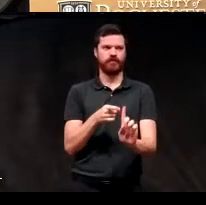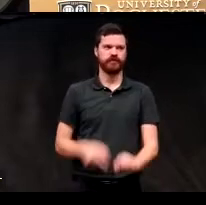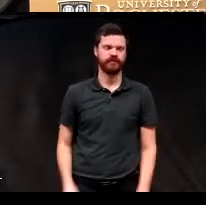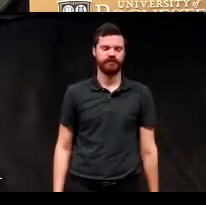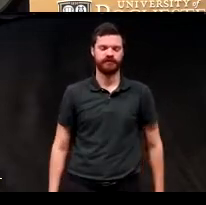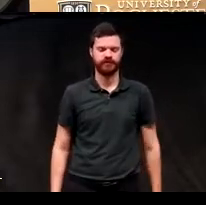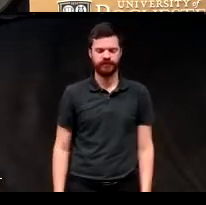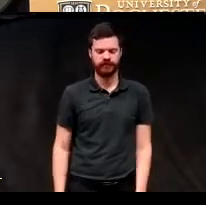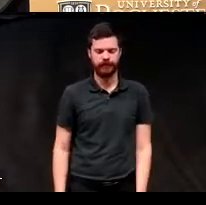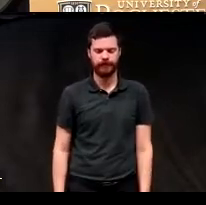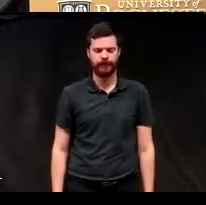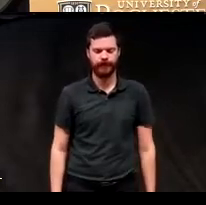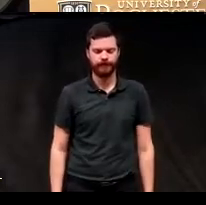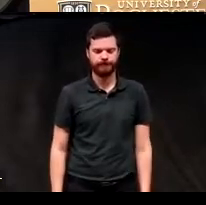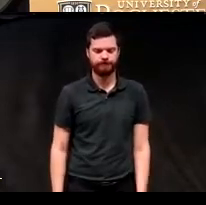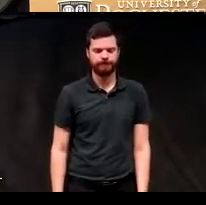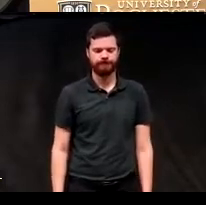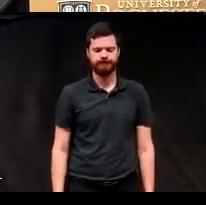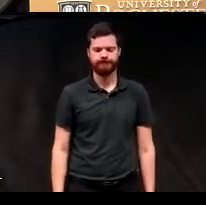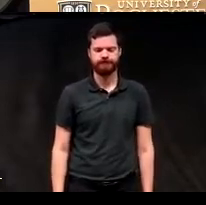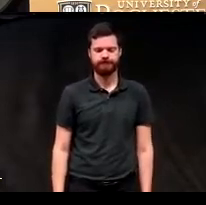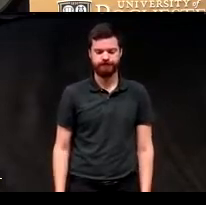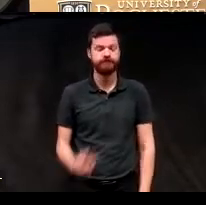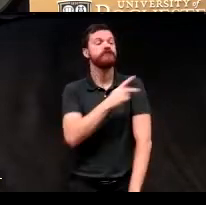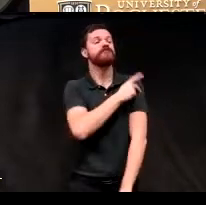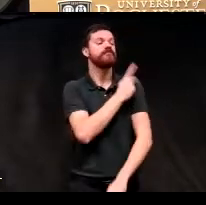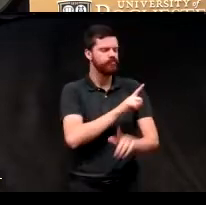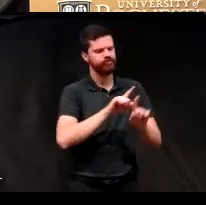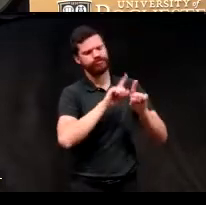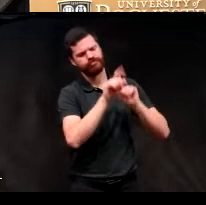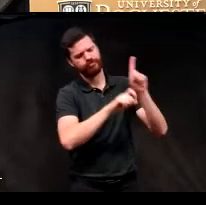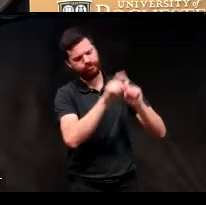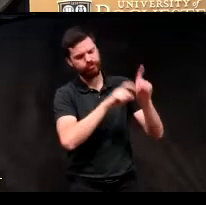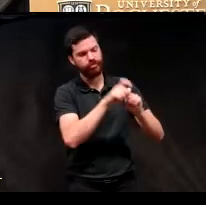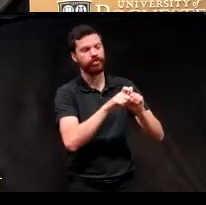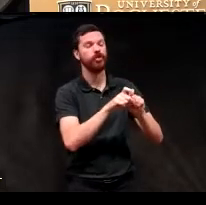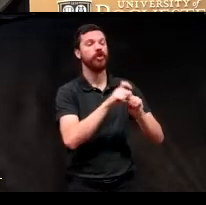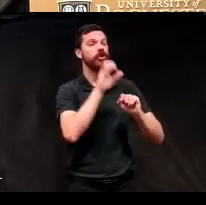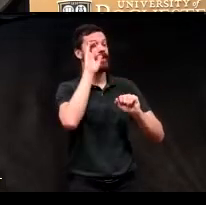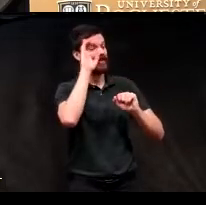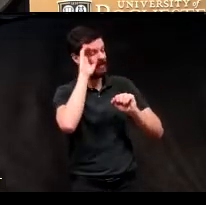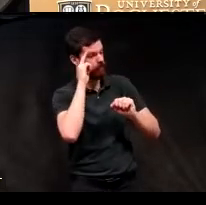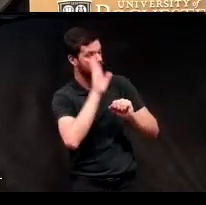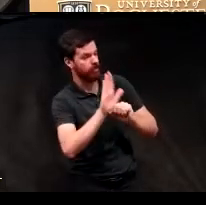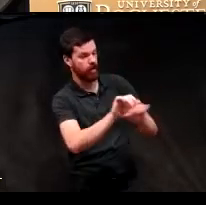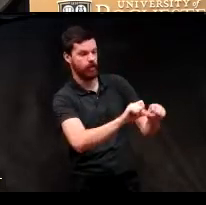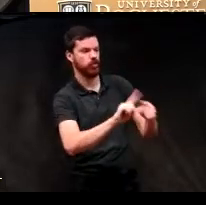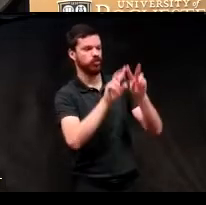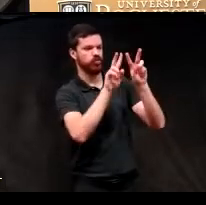So when you ask these patients these questions, you're listening for their ability to reflect